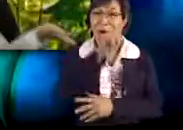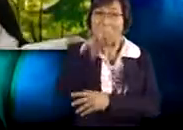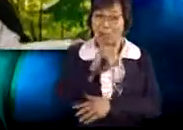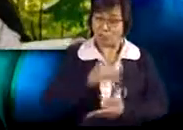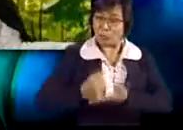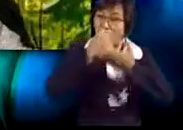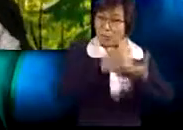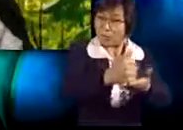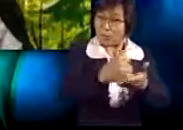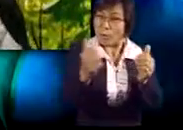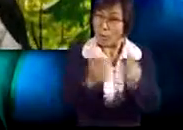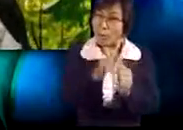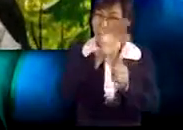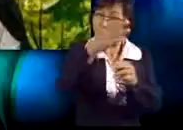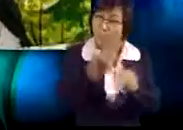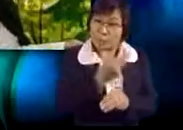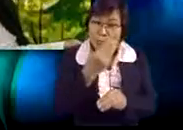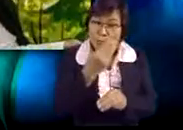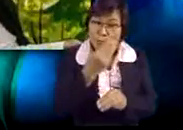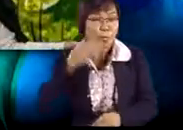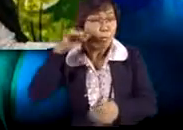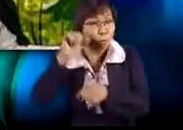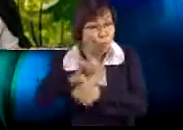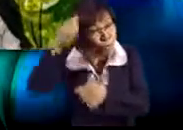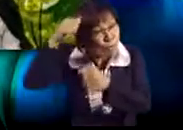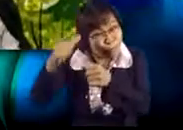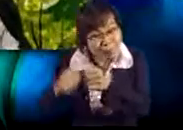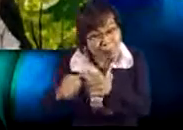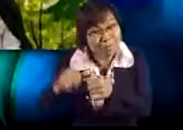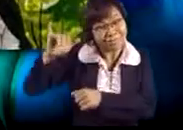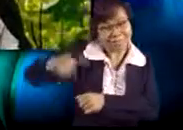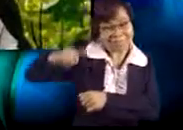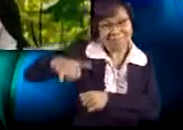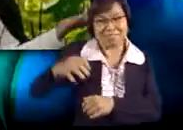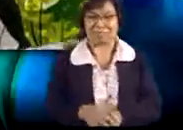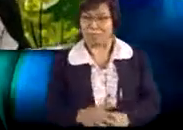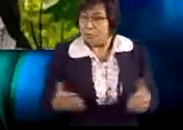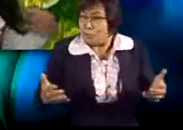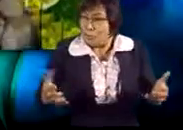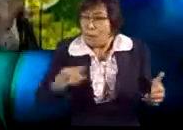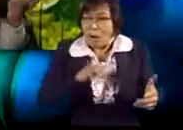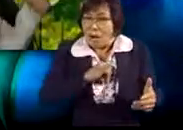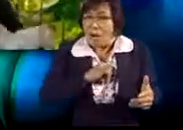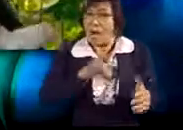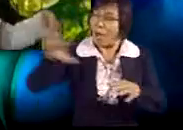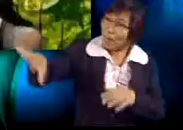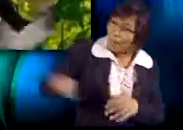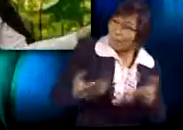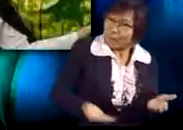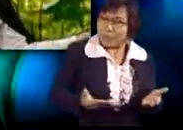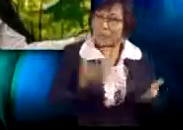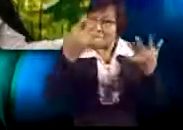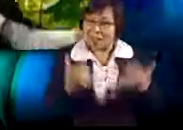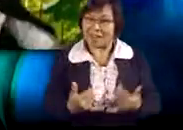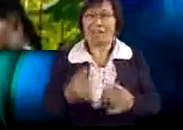me to help you with your mathematics homework, remember? Yes. So, I brought you